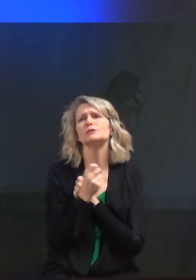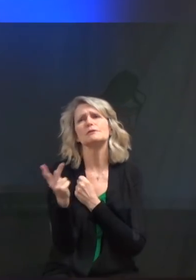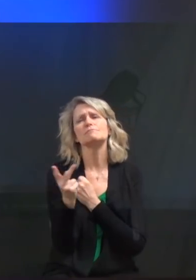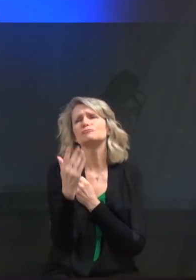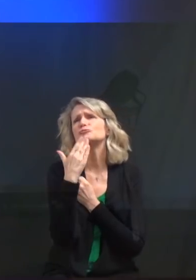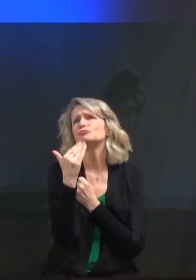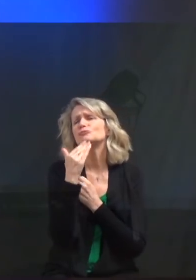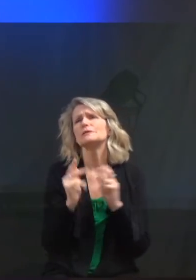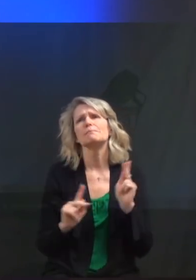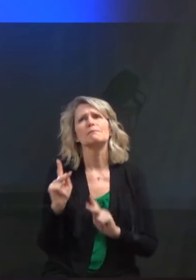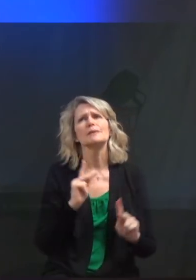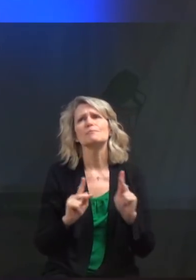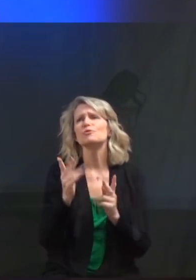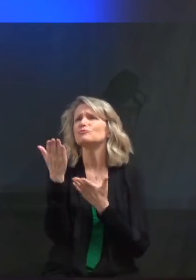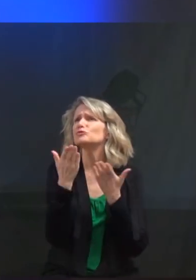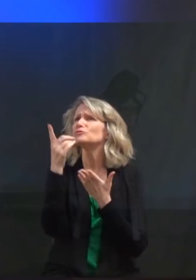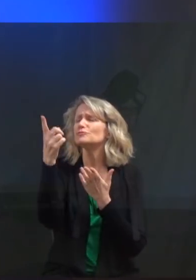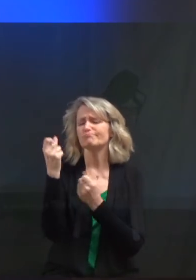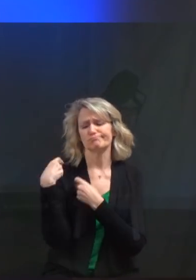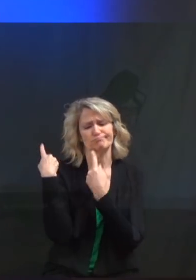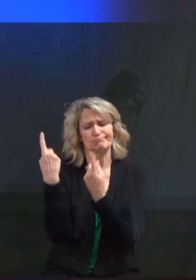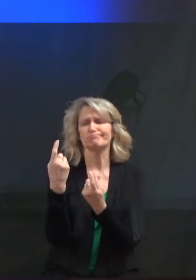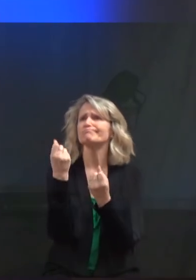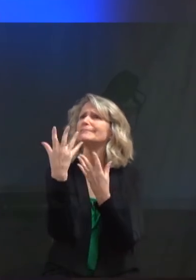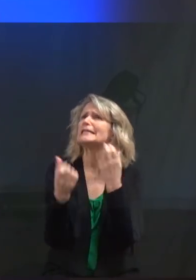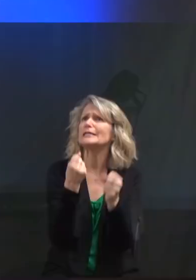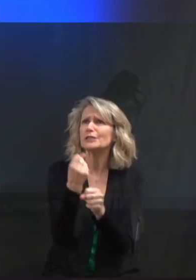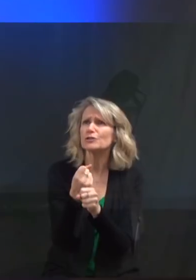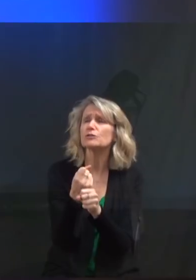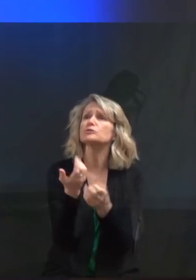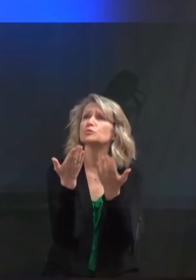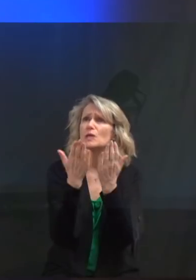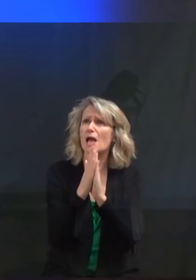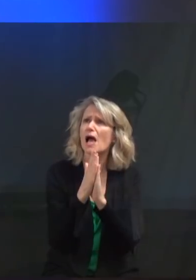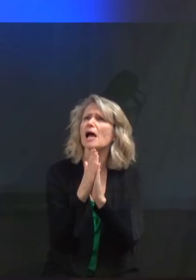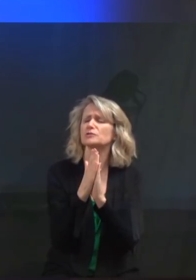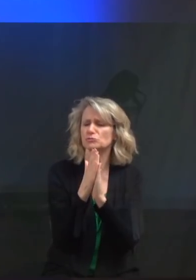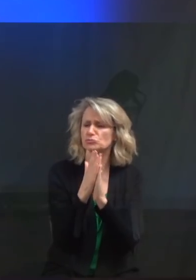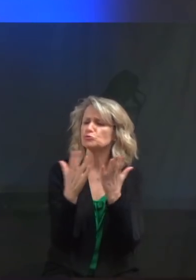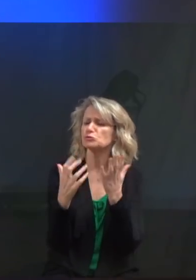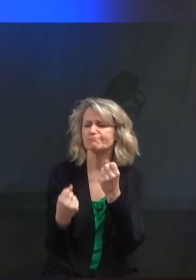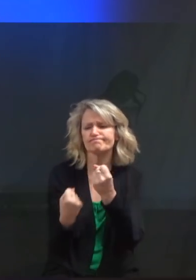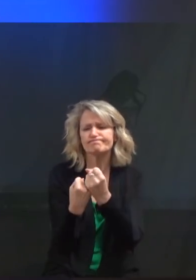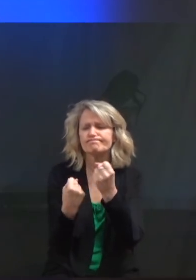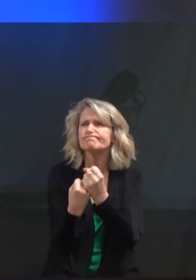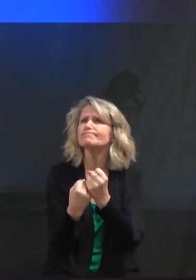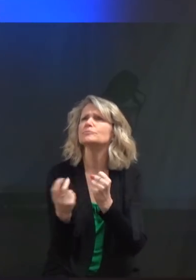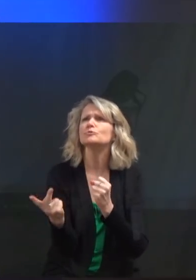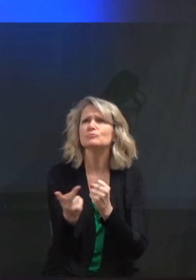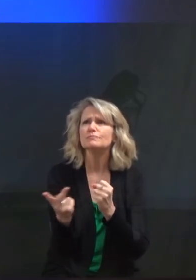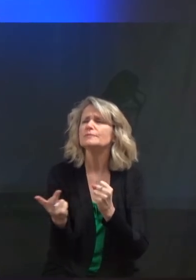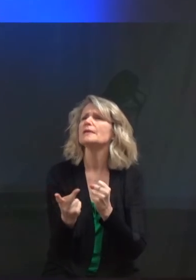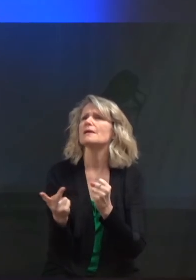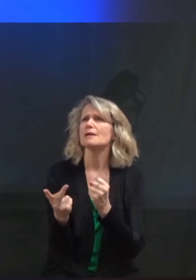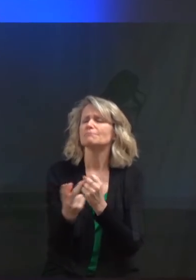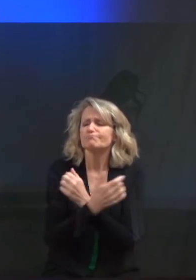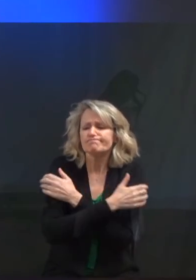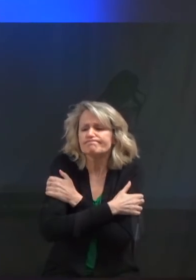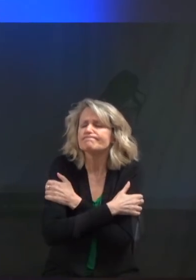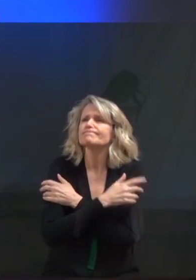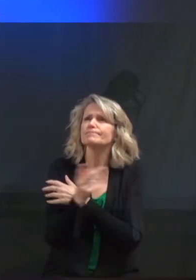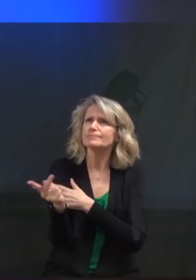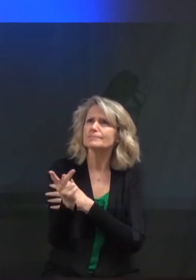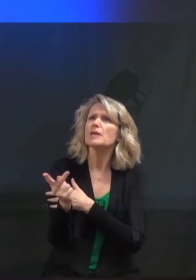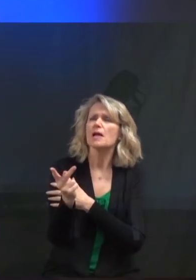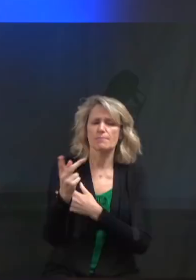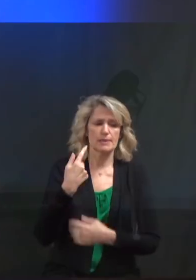Sweet people that have served you for years. So we ask, Lord, that you would just pick them up and hold them up and allow us to do the